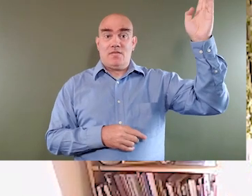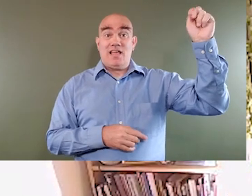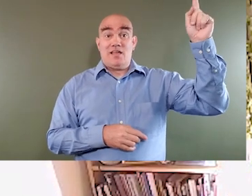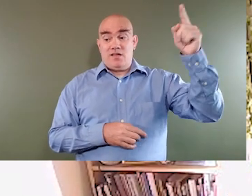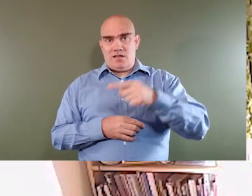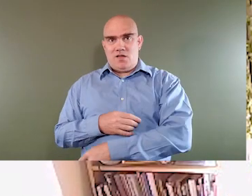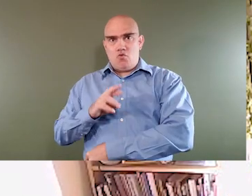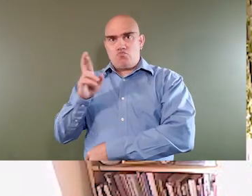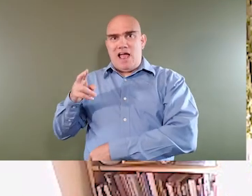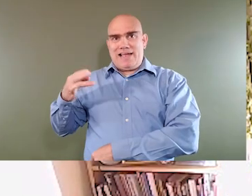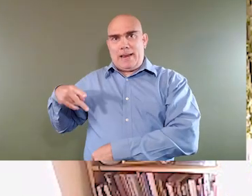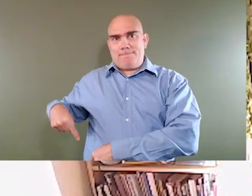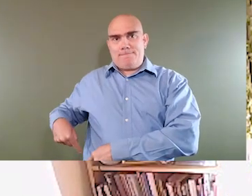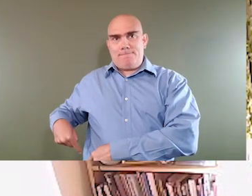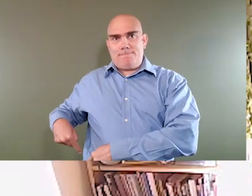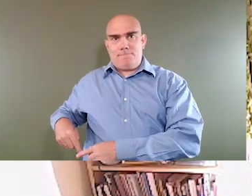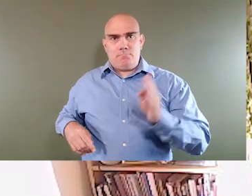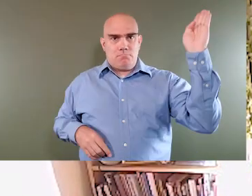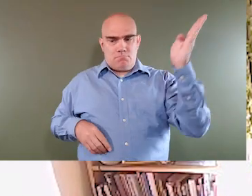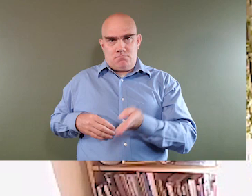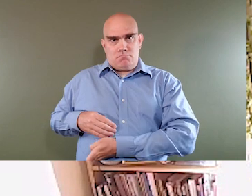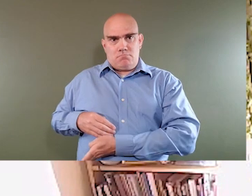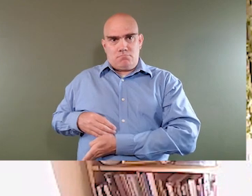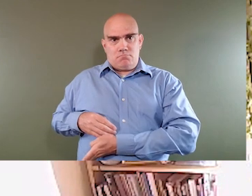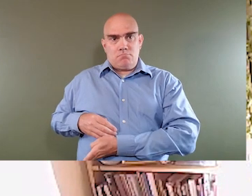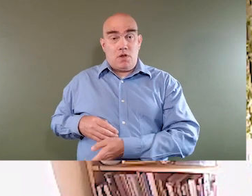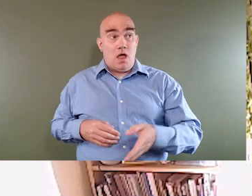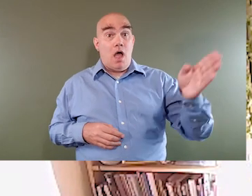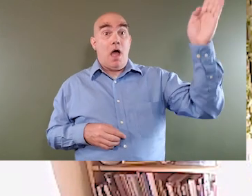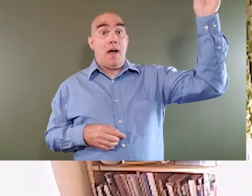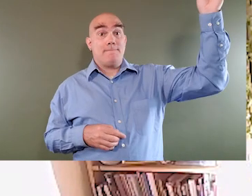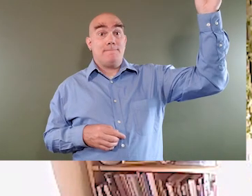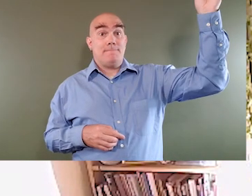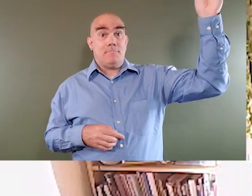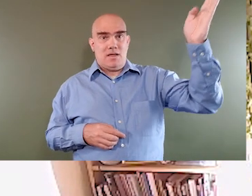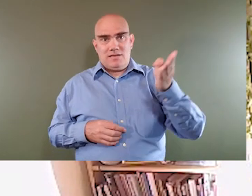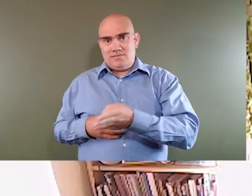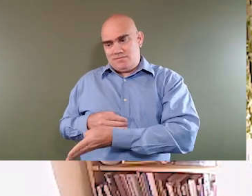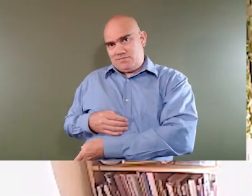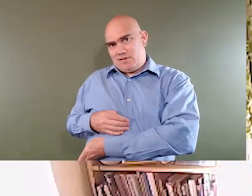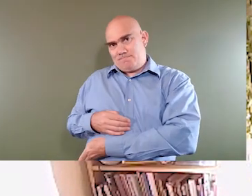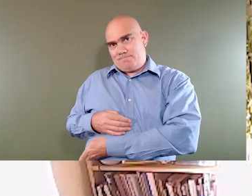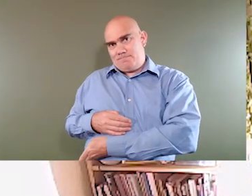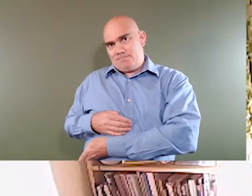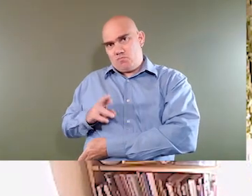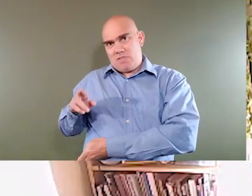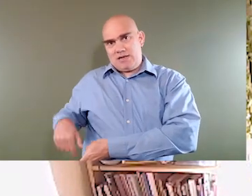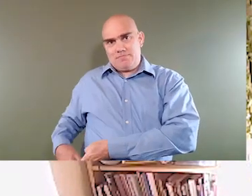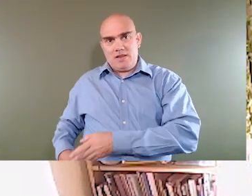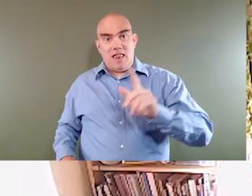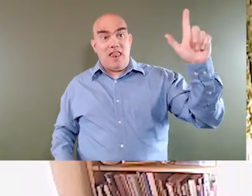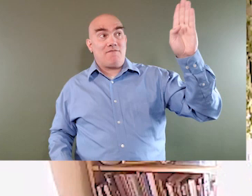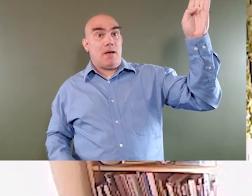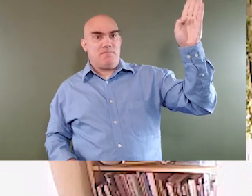right hips. Lift the hands up and overhead left, and then tap the right hips. Yeah, and just do